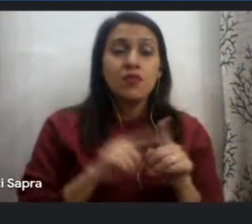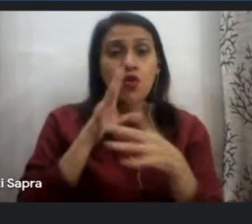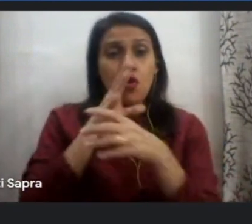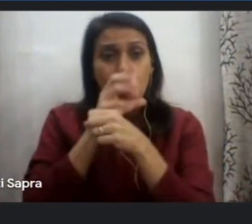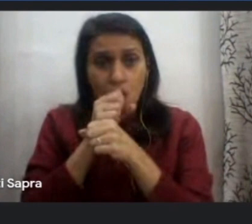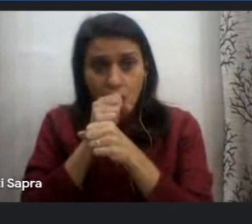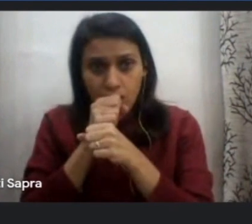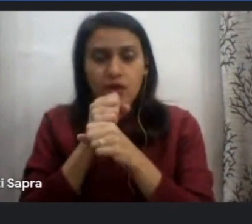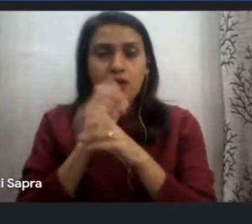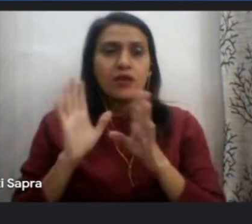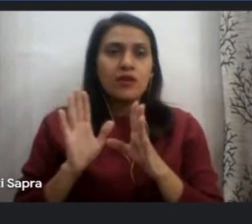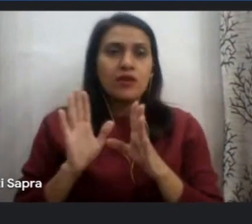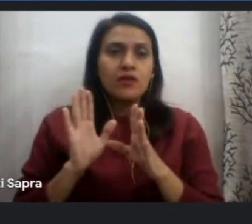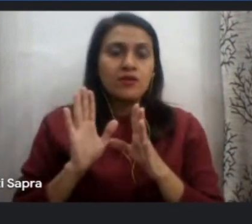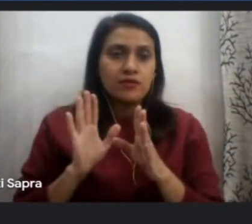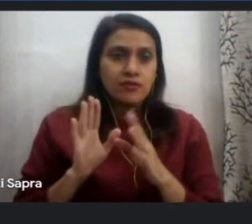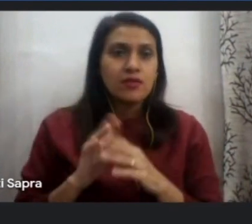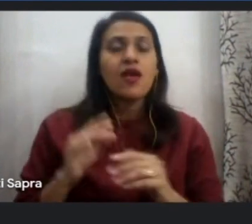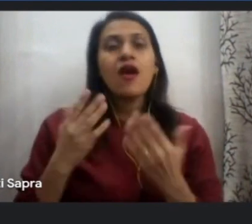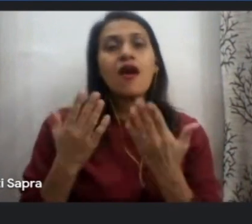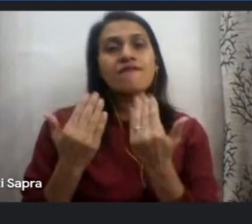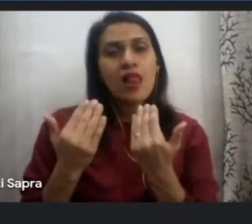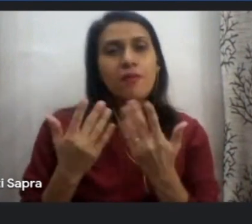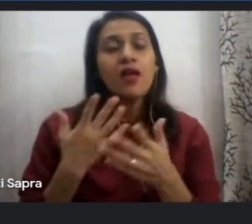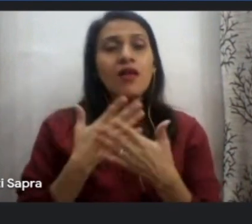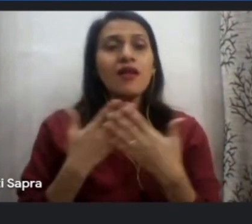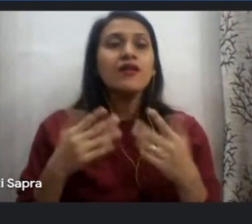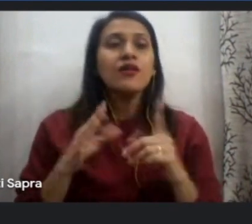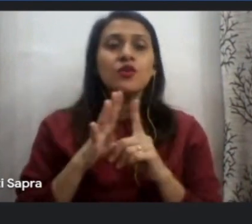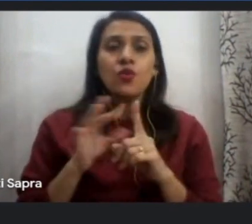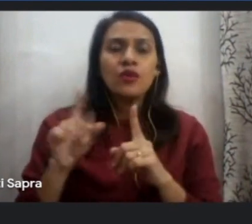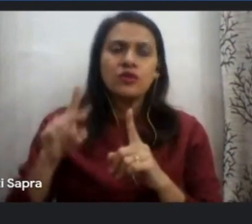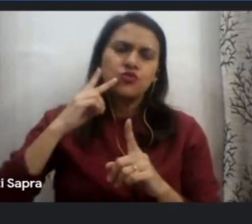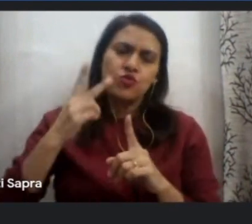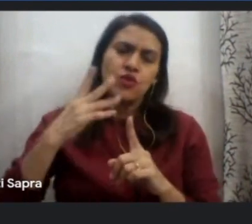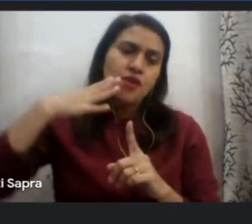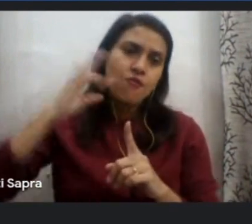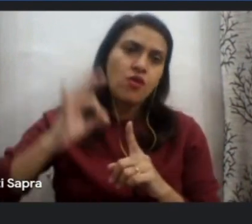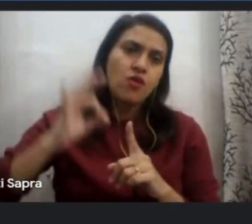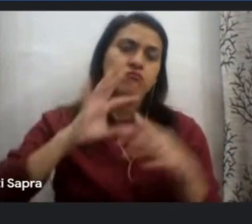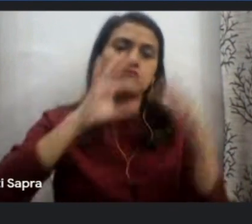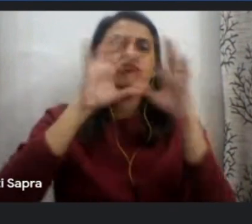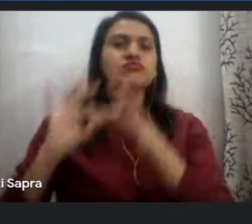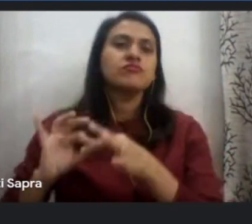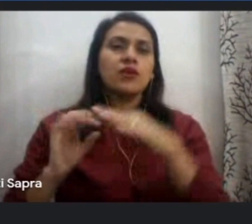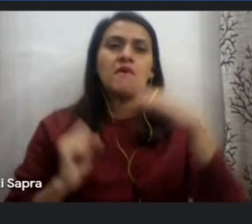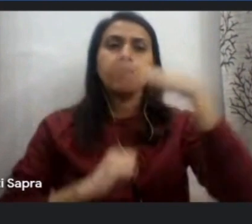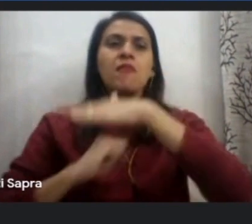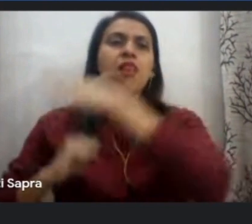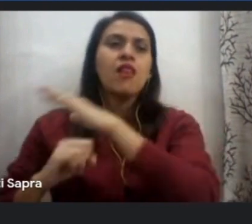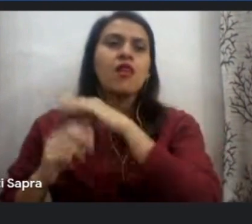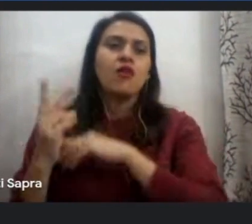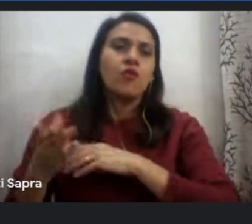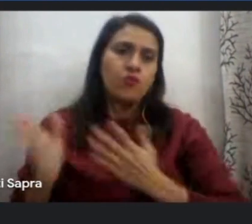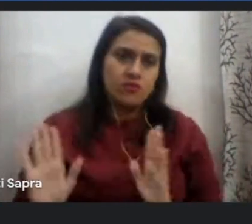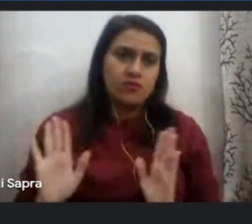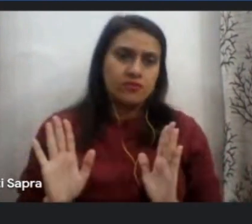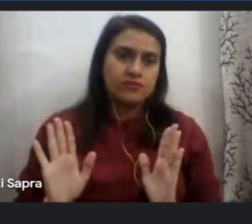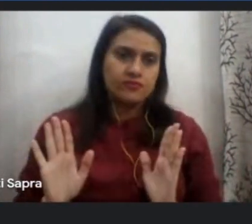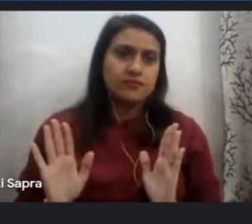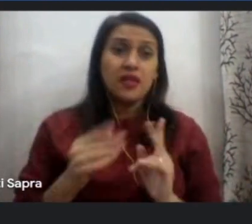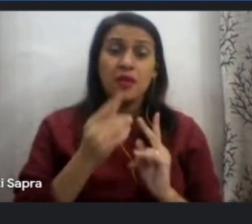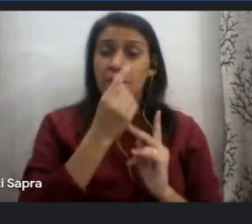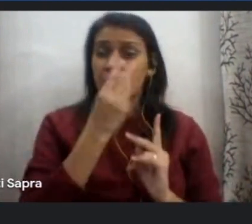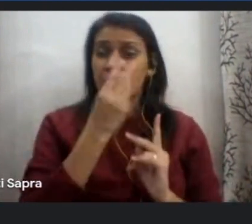confidentiality and anonymity are very important and they do serve certain purposes, but at the same time, they can also hinder certain things. Now, for